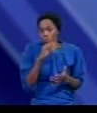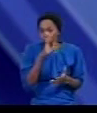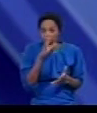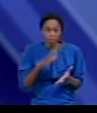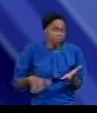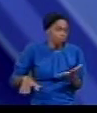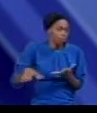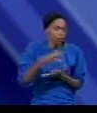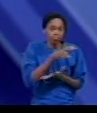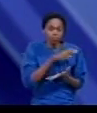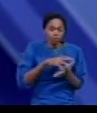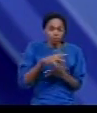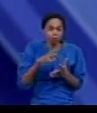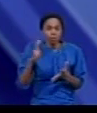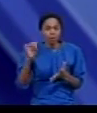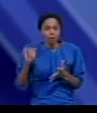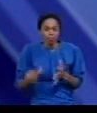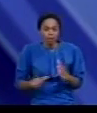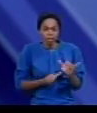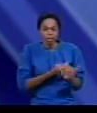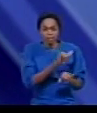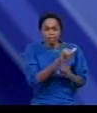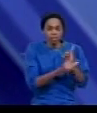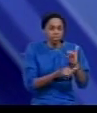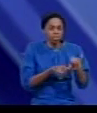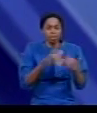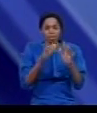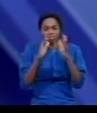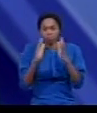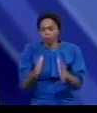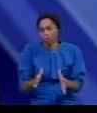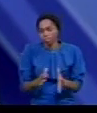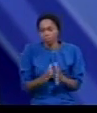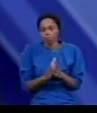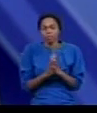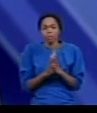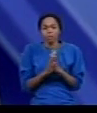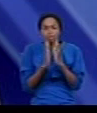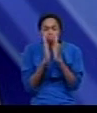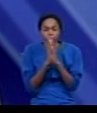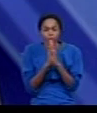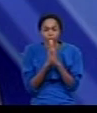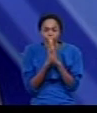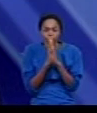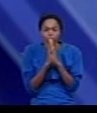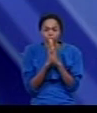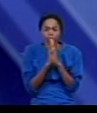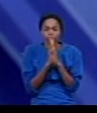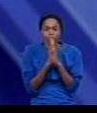trickers, who becloud the love of Christ.